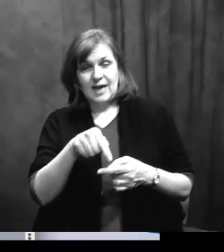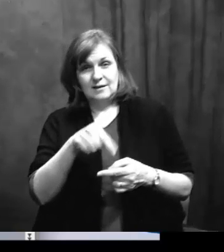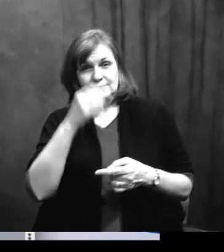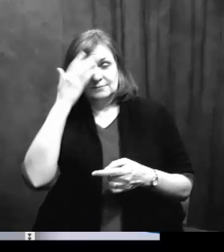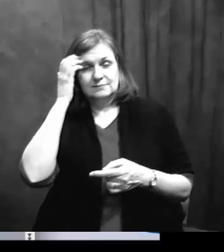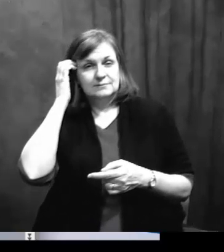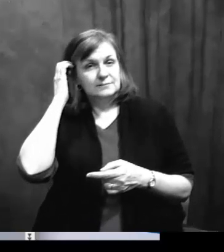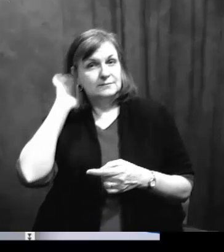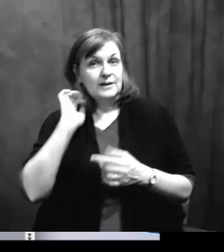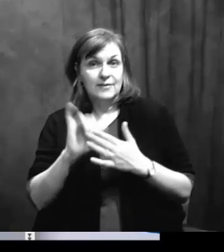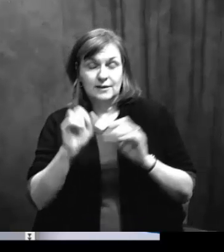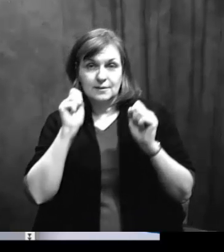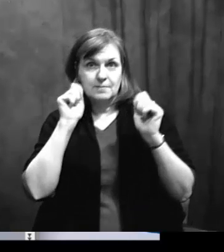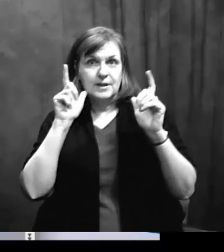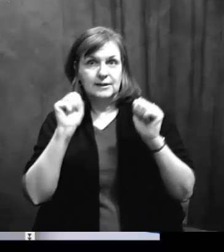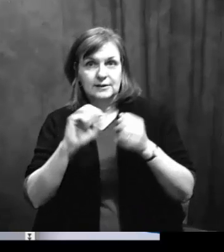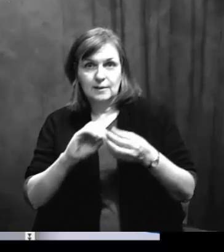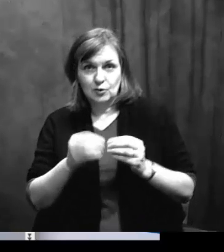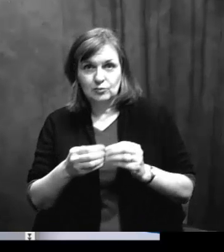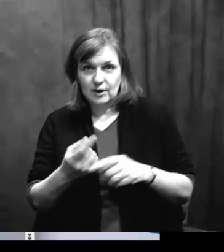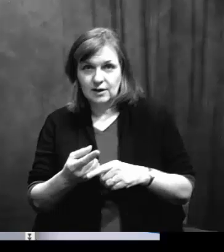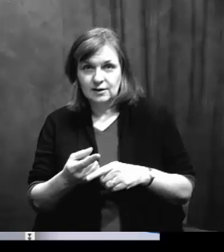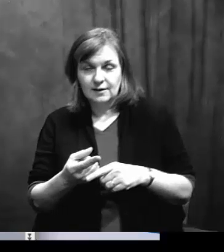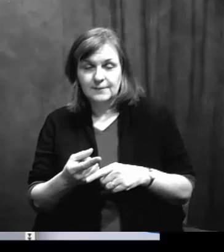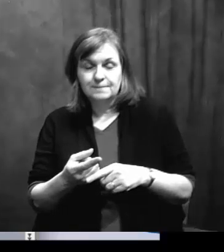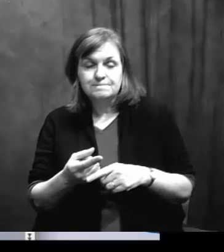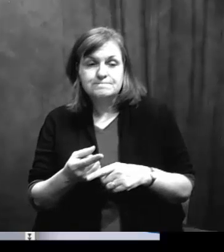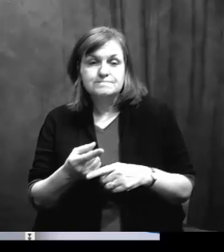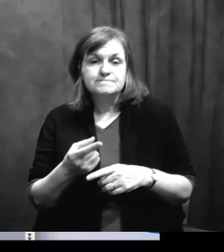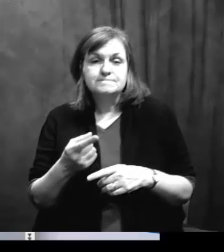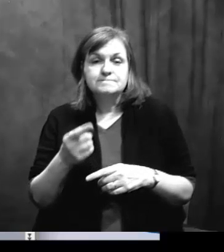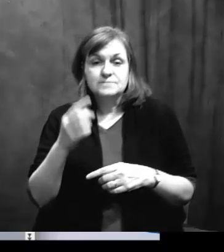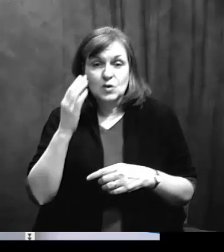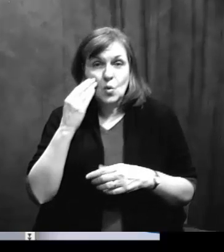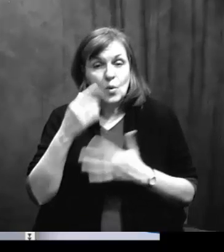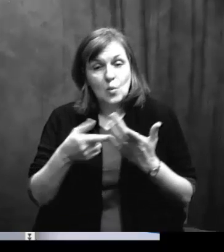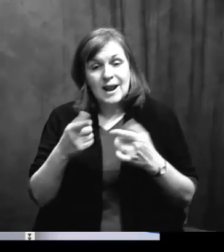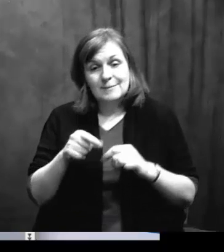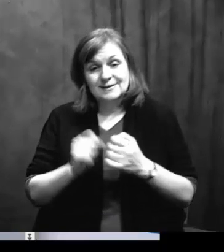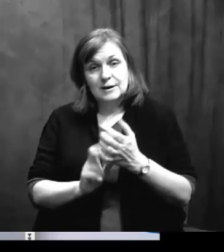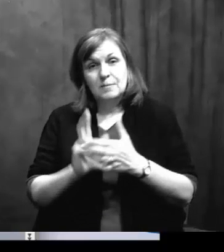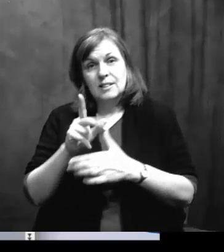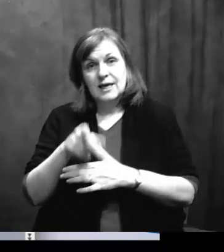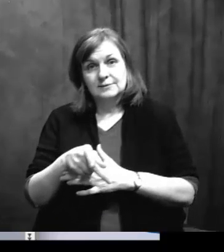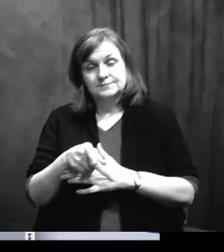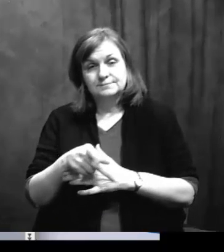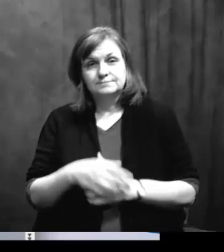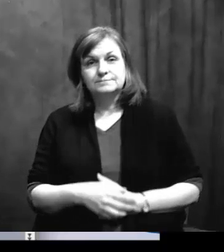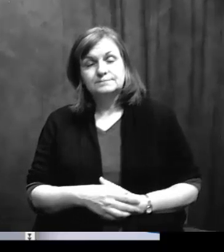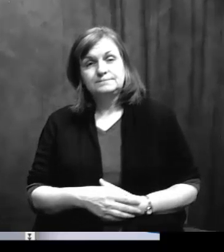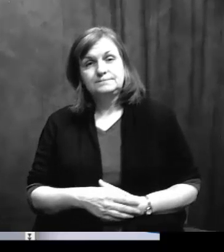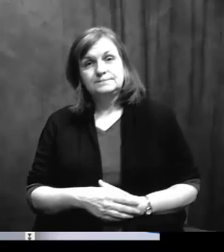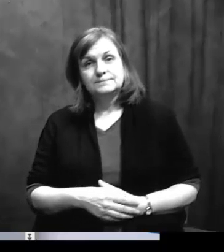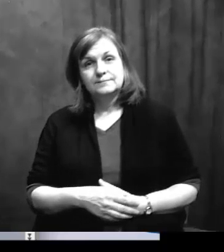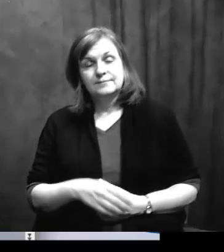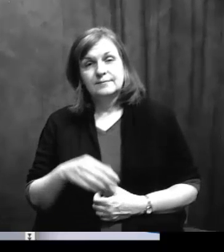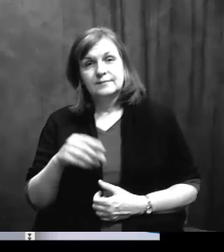weight. That's an amazing number given what is going on inside a plant at any one